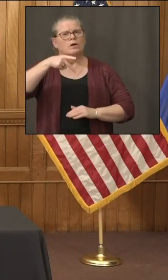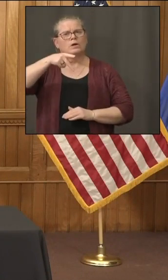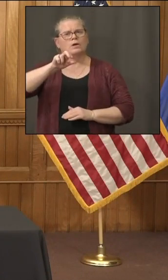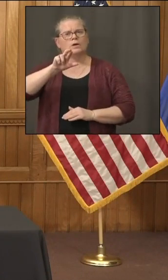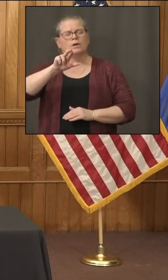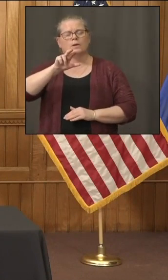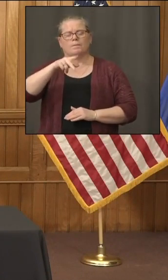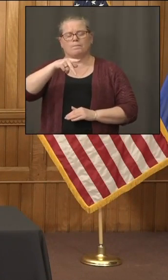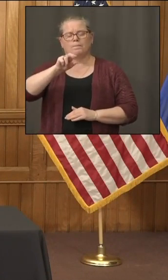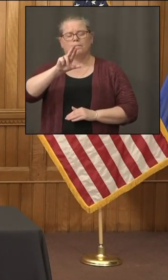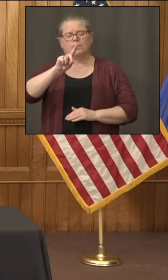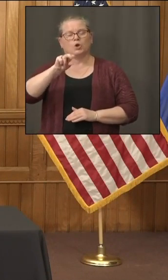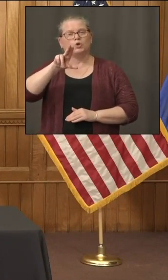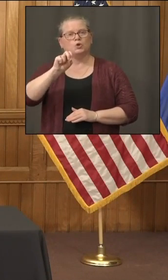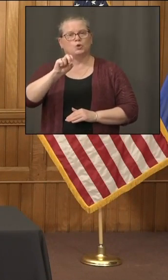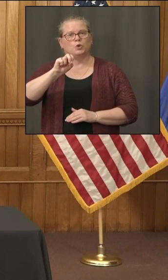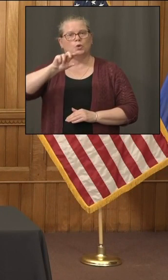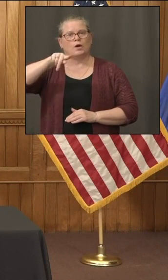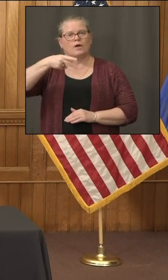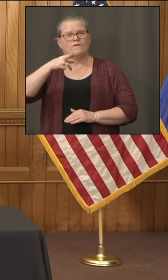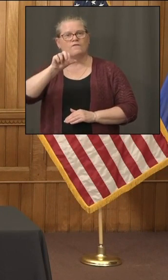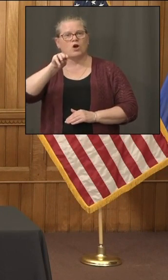Pharma